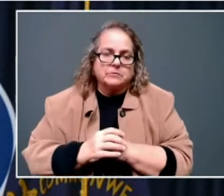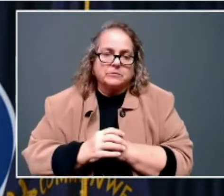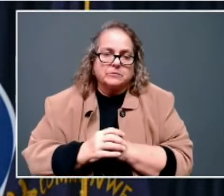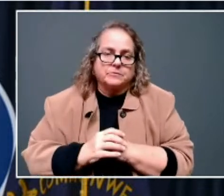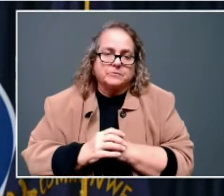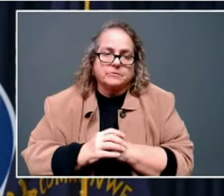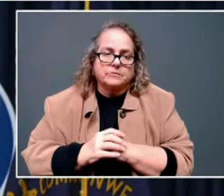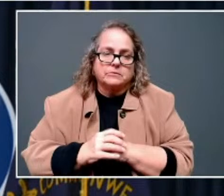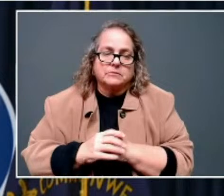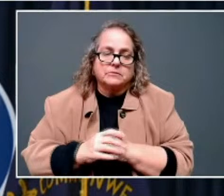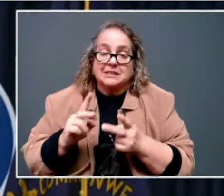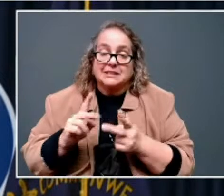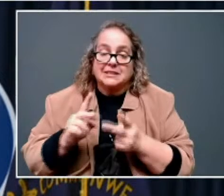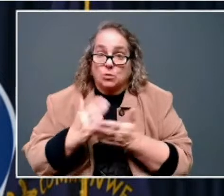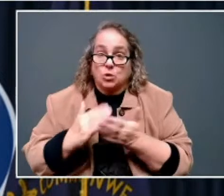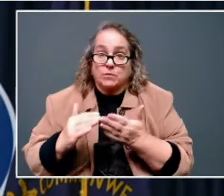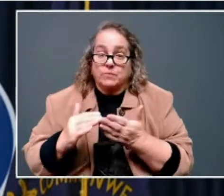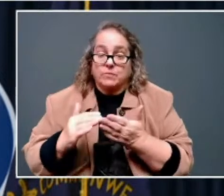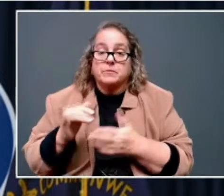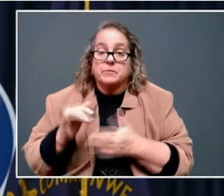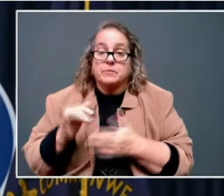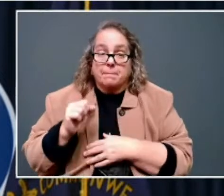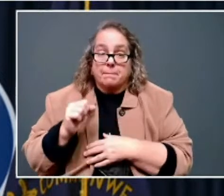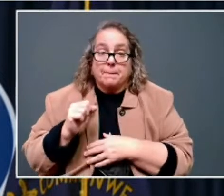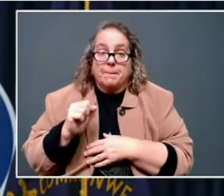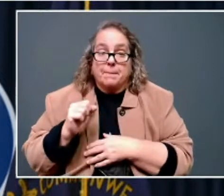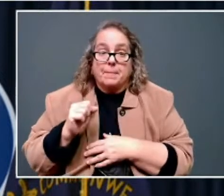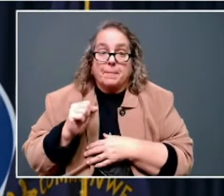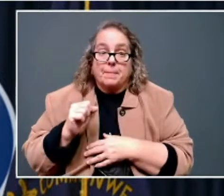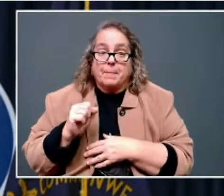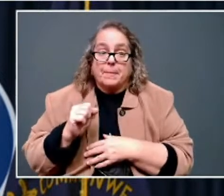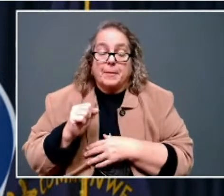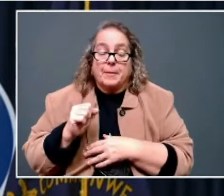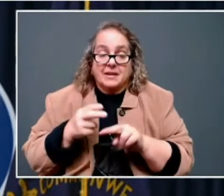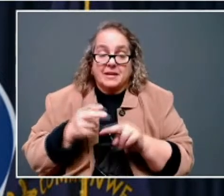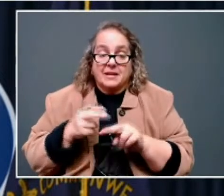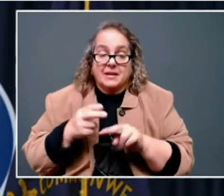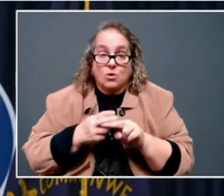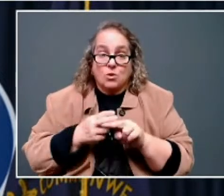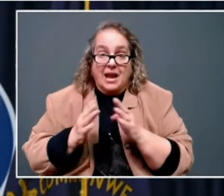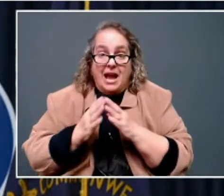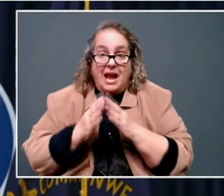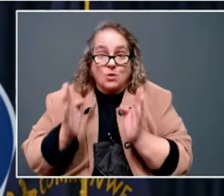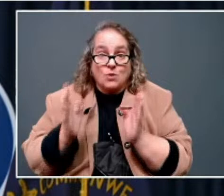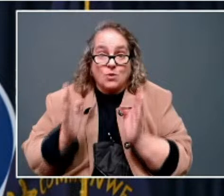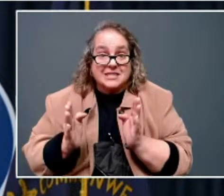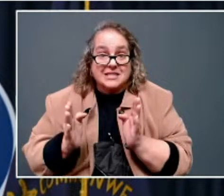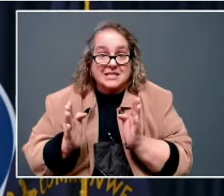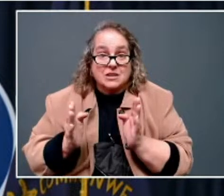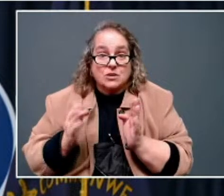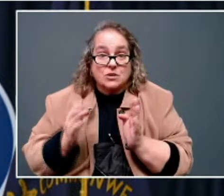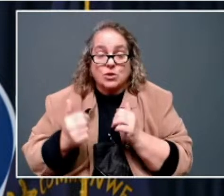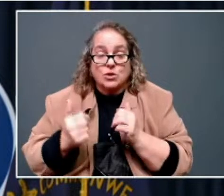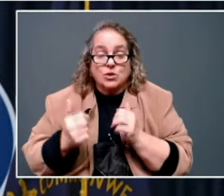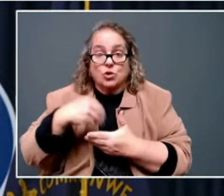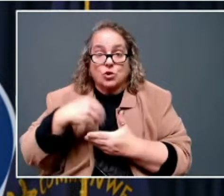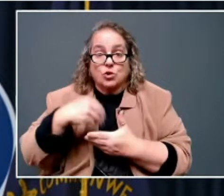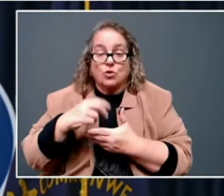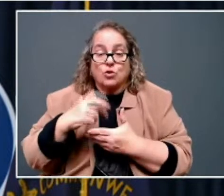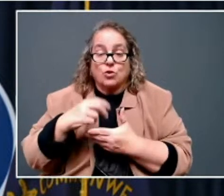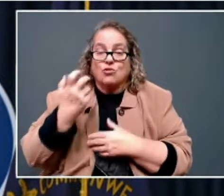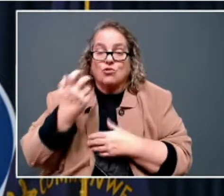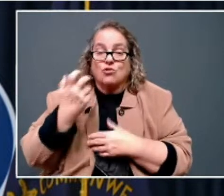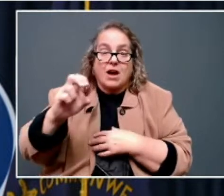Second piece is temporary housing, which would include the travel trailers. We're supposed to call